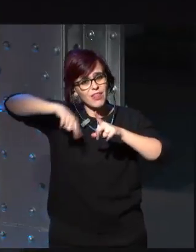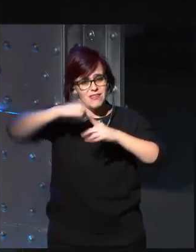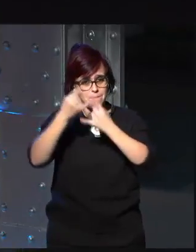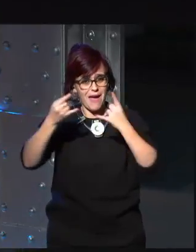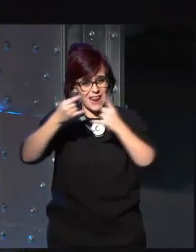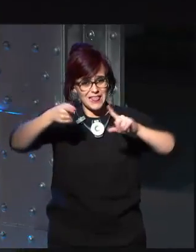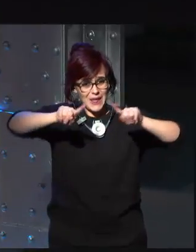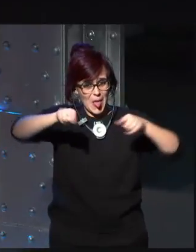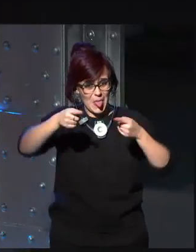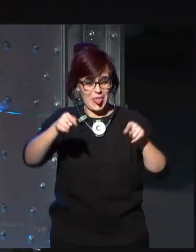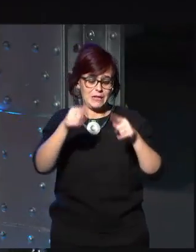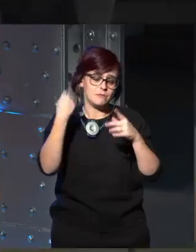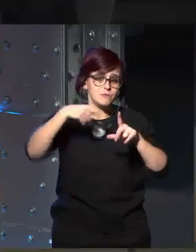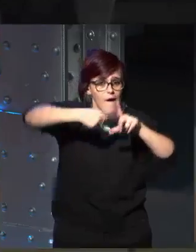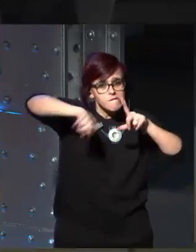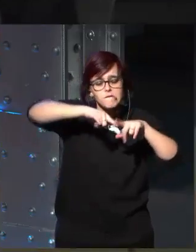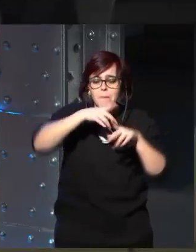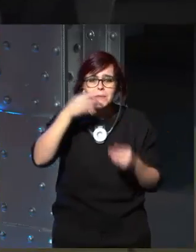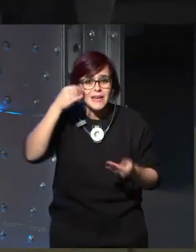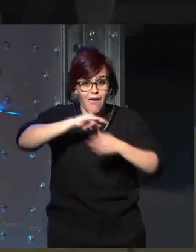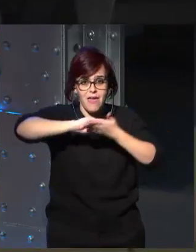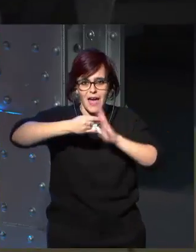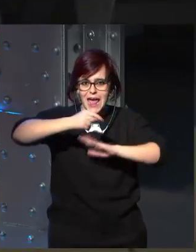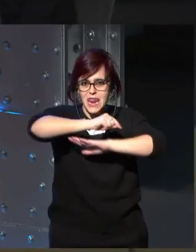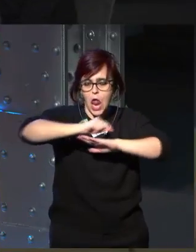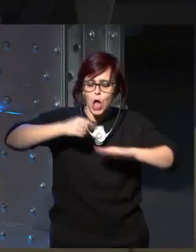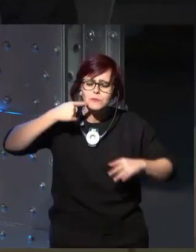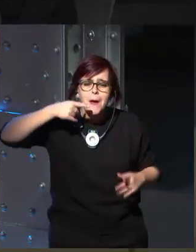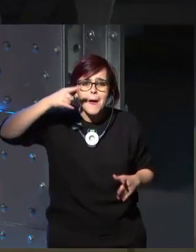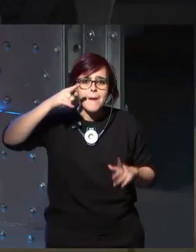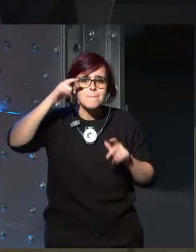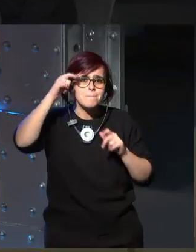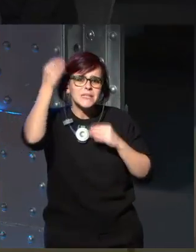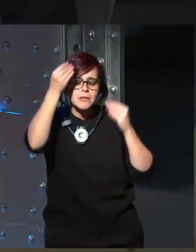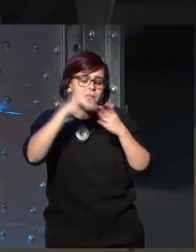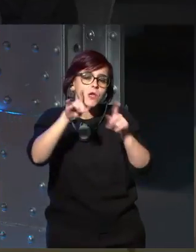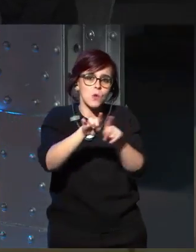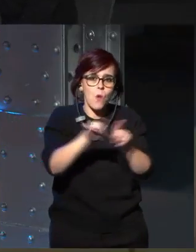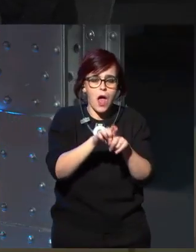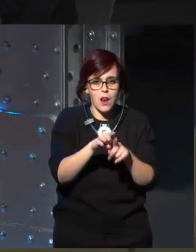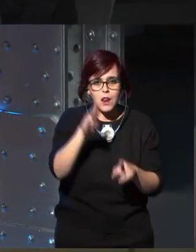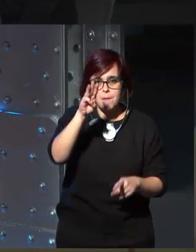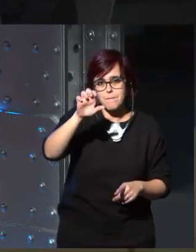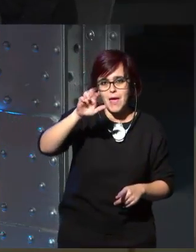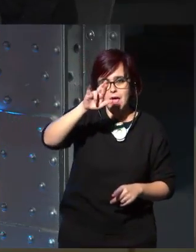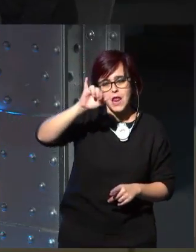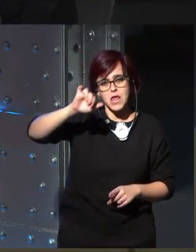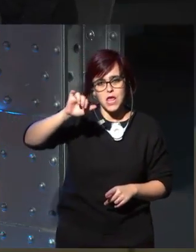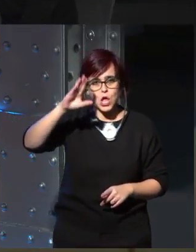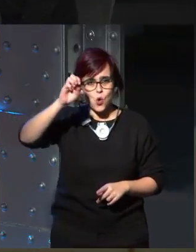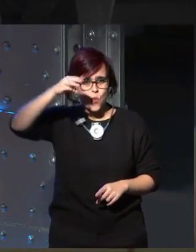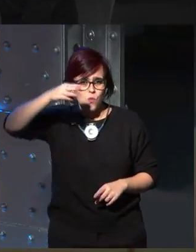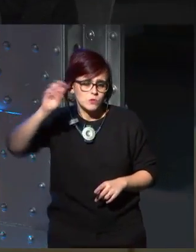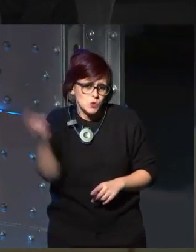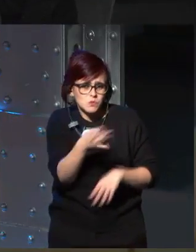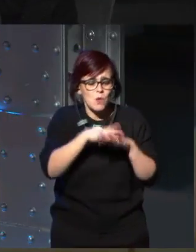are some of the most beautiful records ever made. And I'm talking about artists like Perry Como, like kind of forgettable artists. But the sound of these